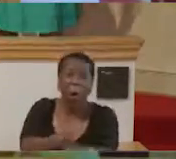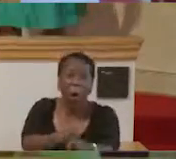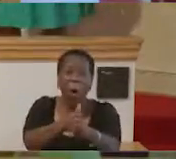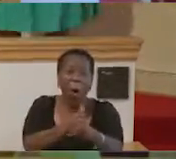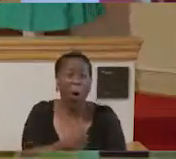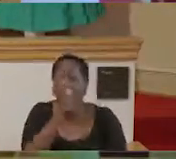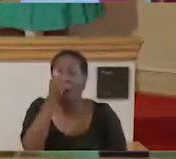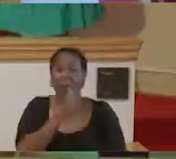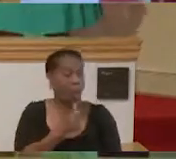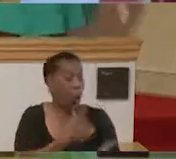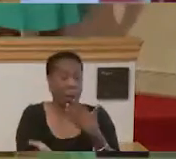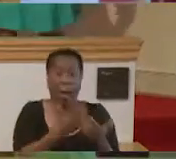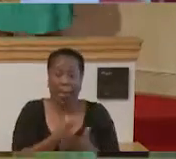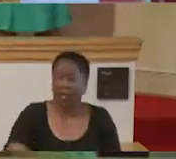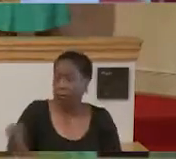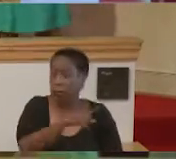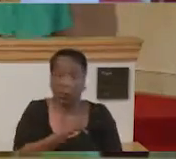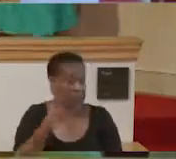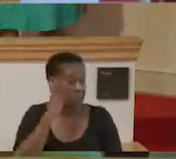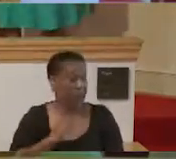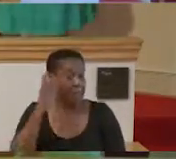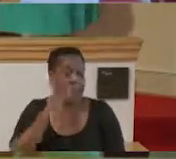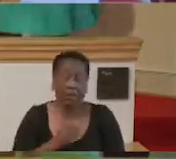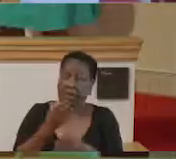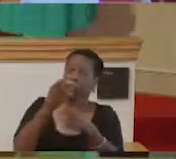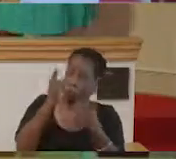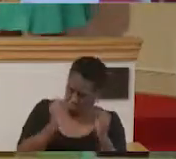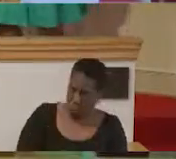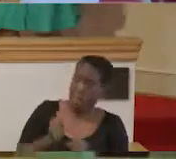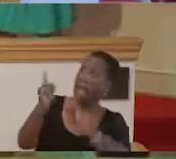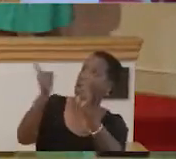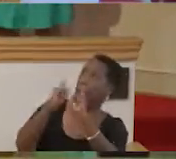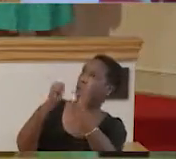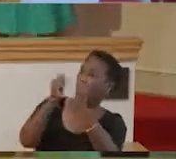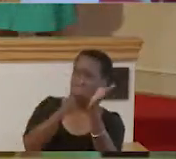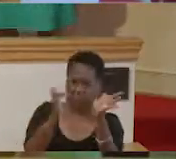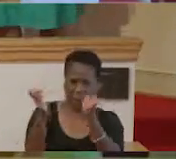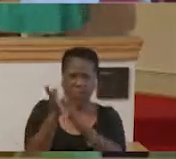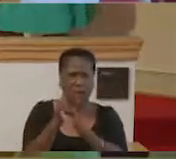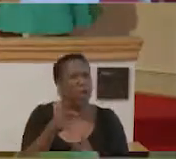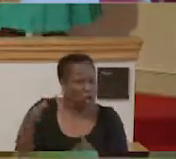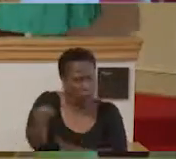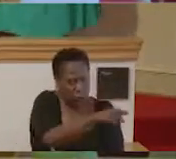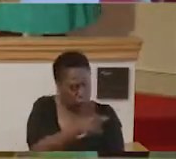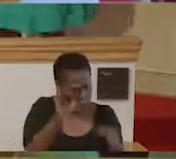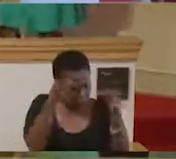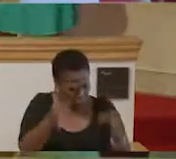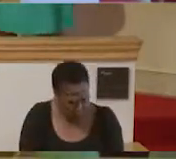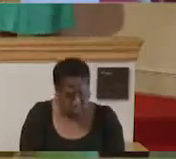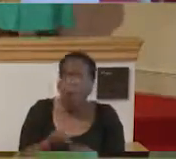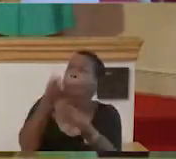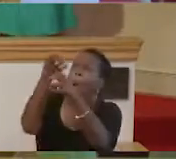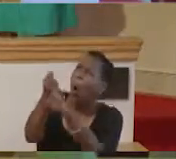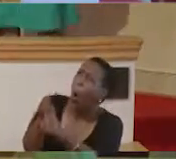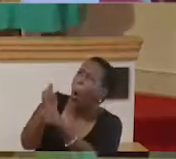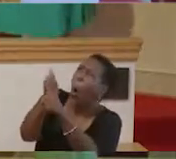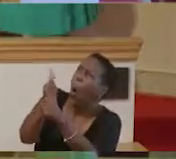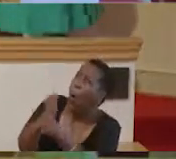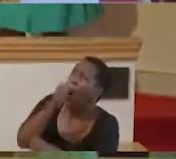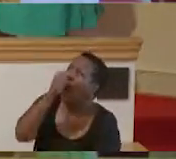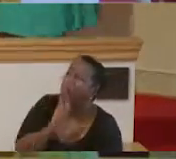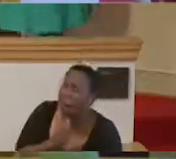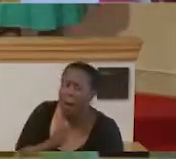Going through, put your trust in Jesus. Hold on, hold on, hold on.